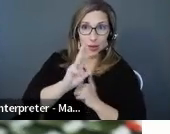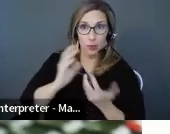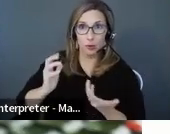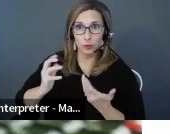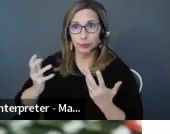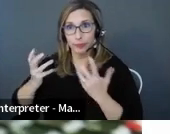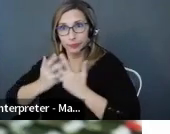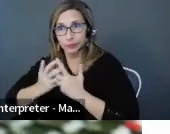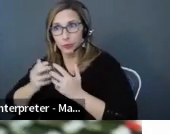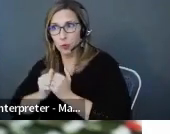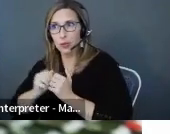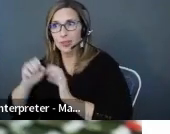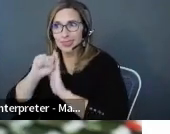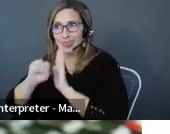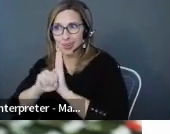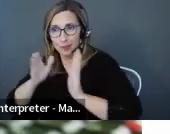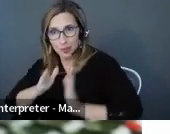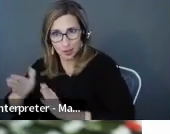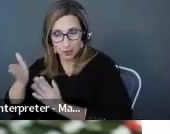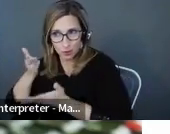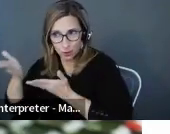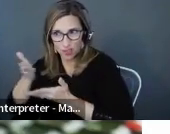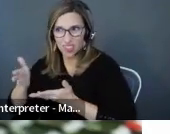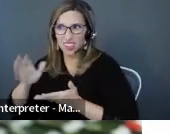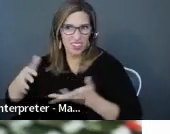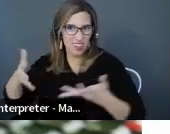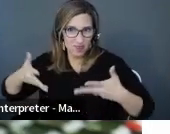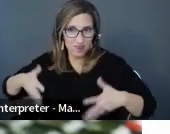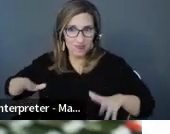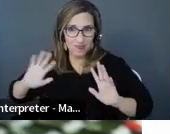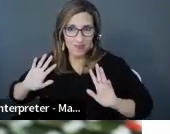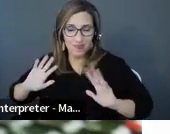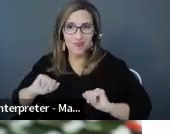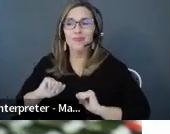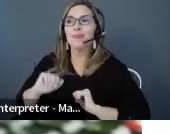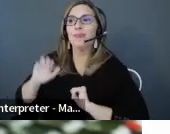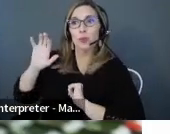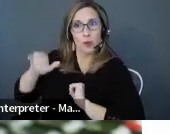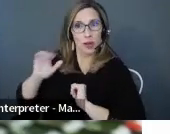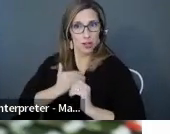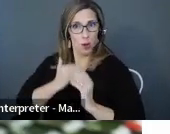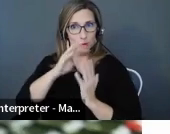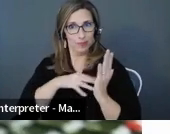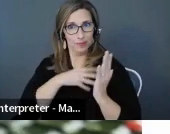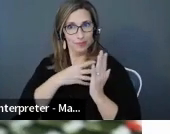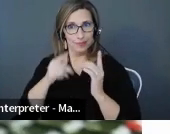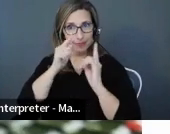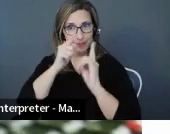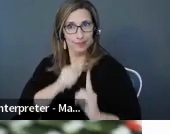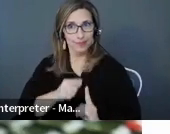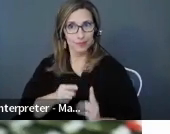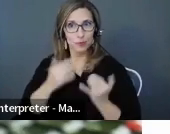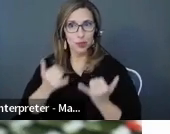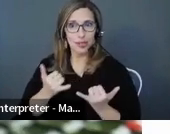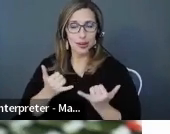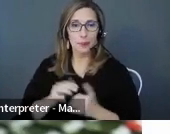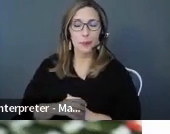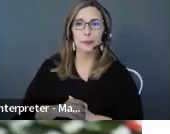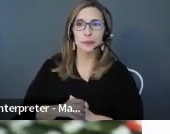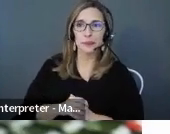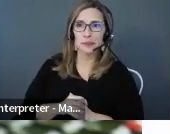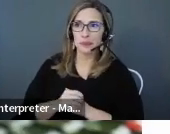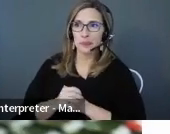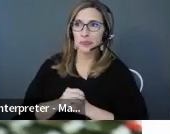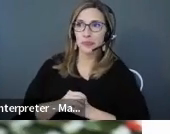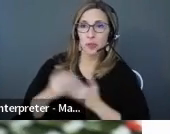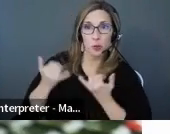we will wrap up after that. So that is our agenda for today. And I am going to hand it